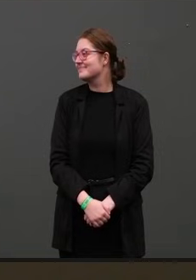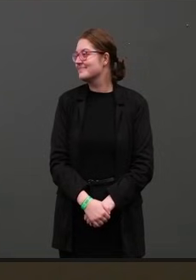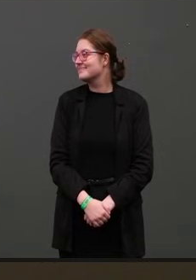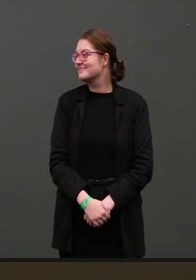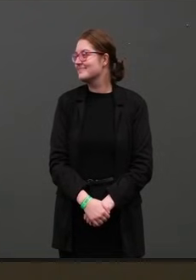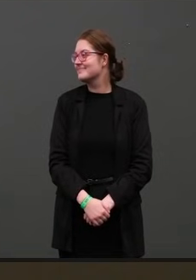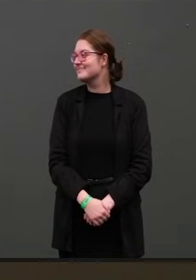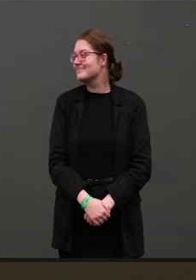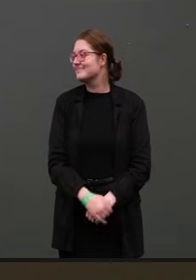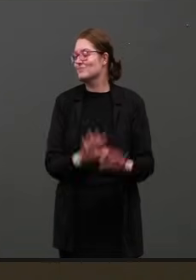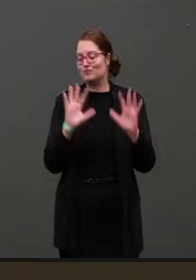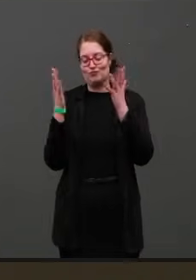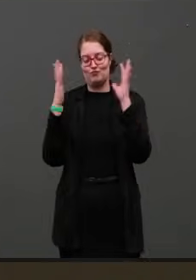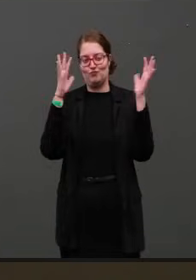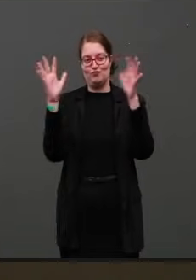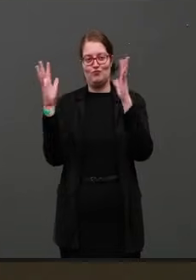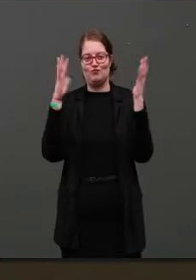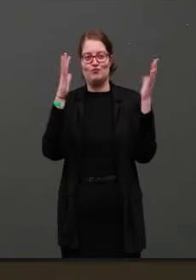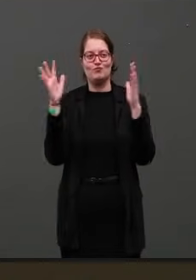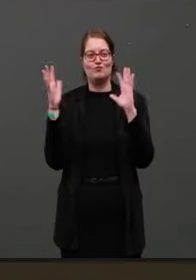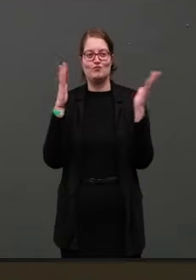Do we have a question?